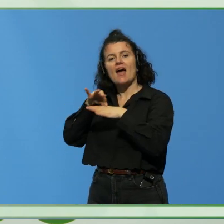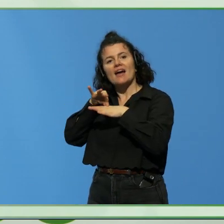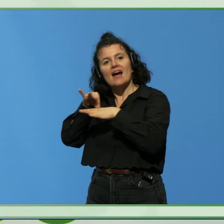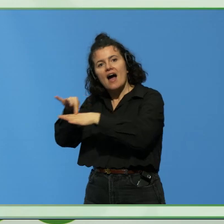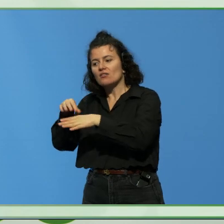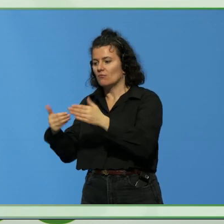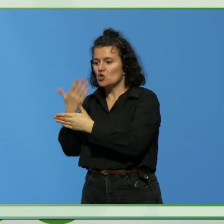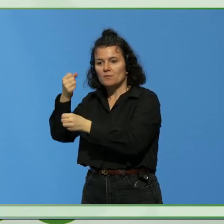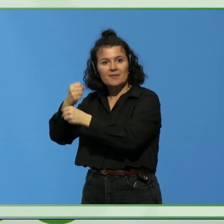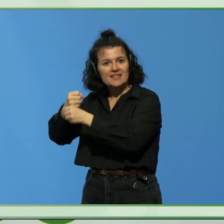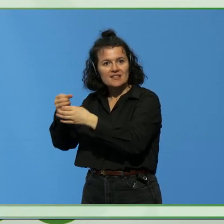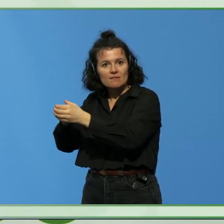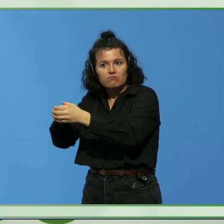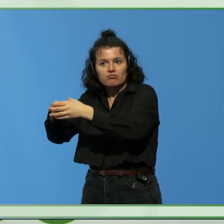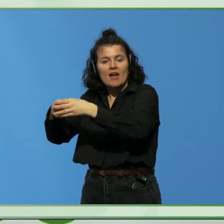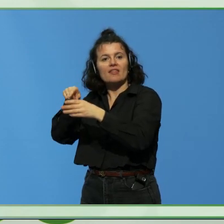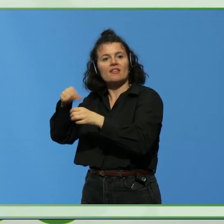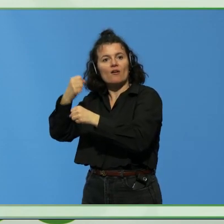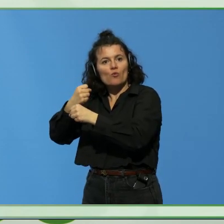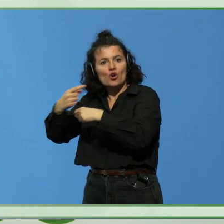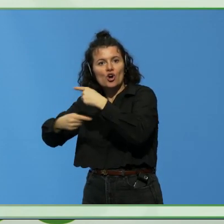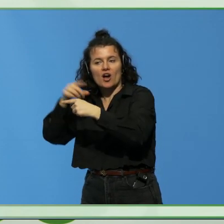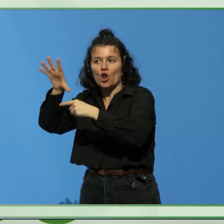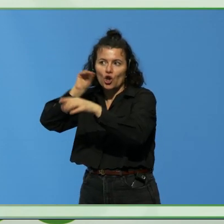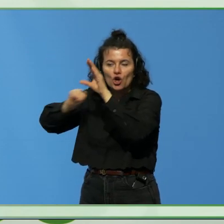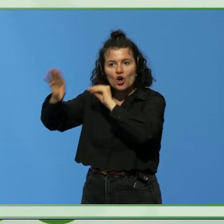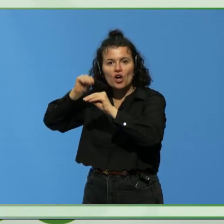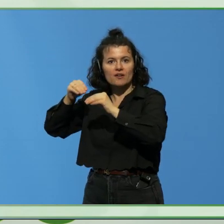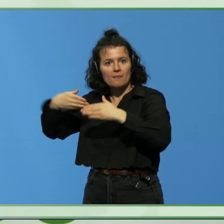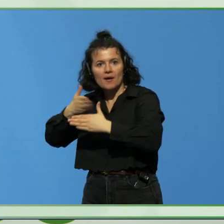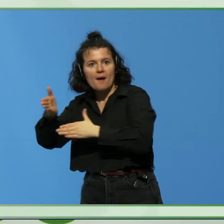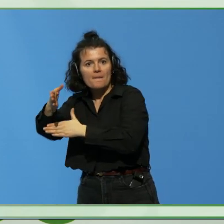are experimenting, and these experiments become learnings, and ultimately